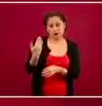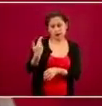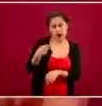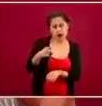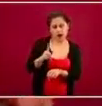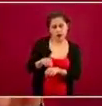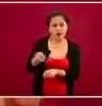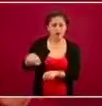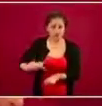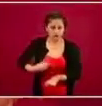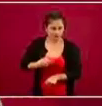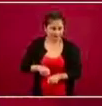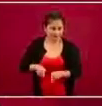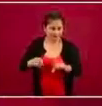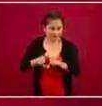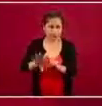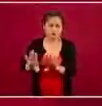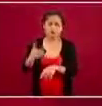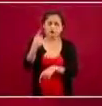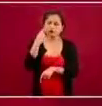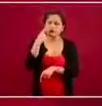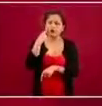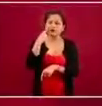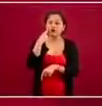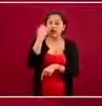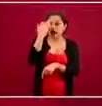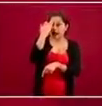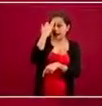stated? No.